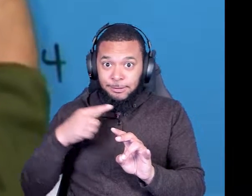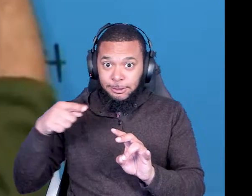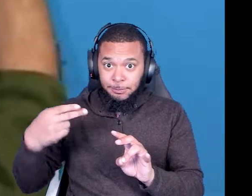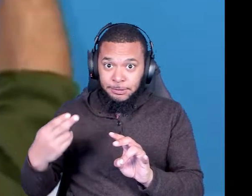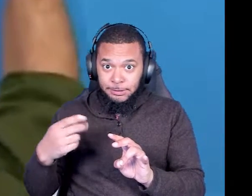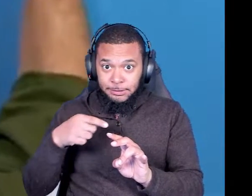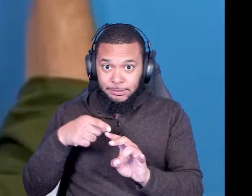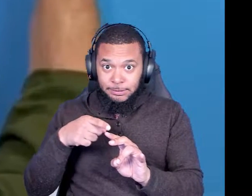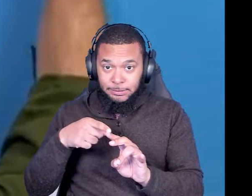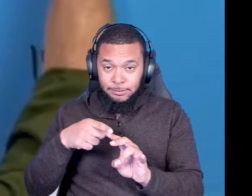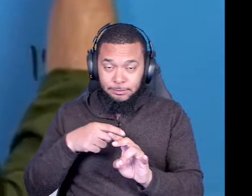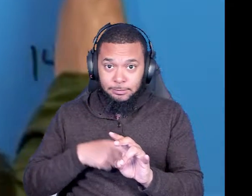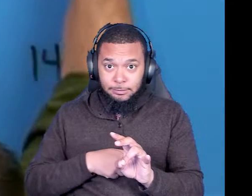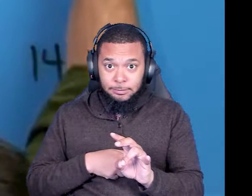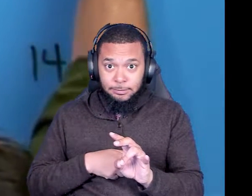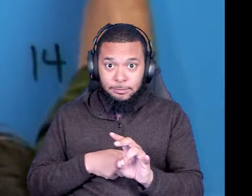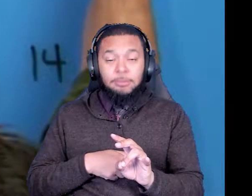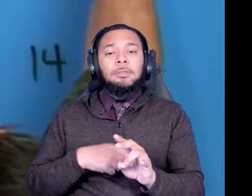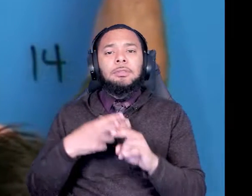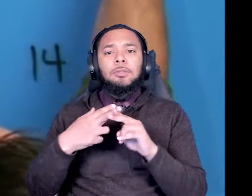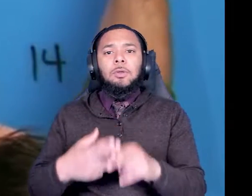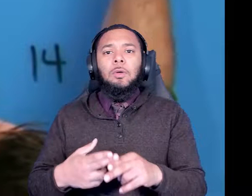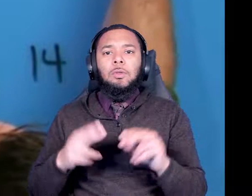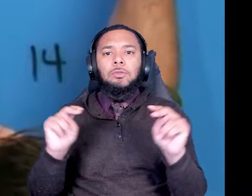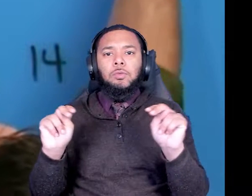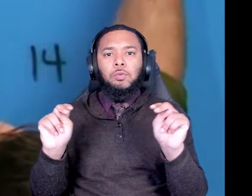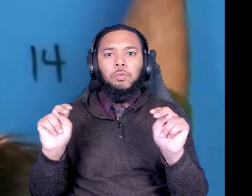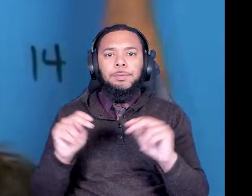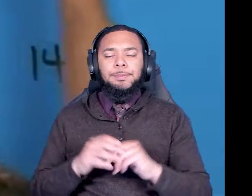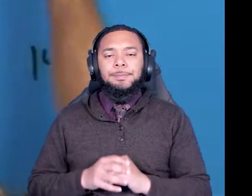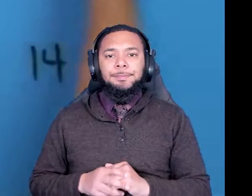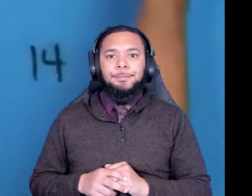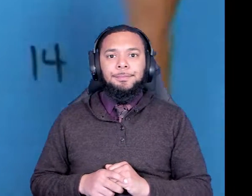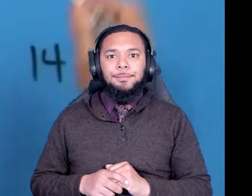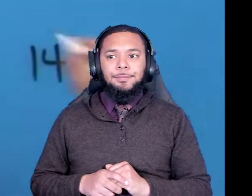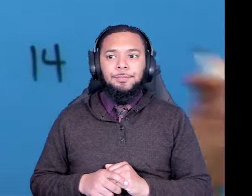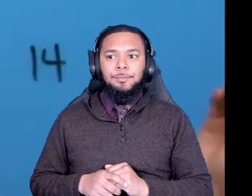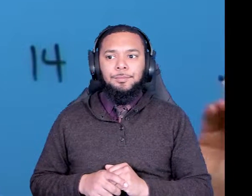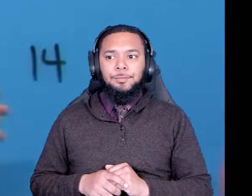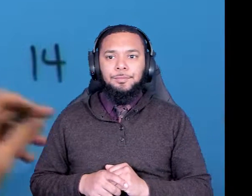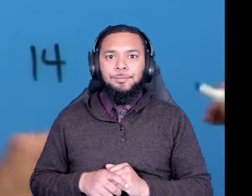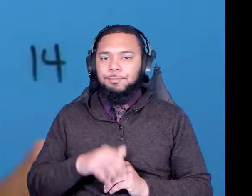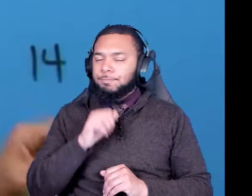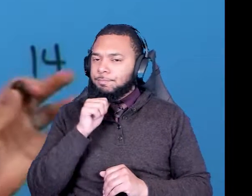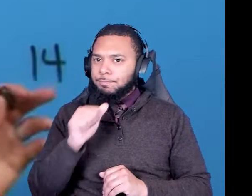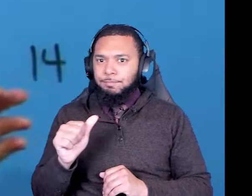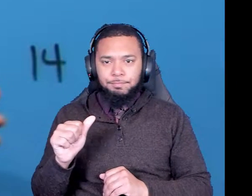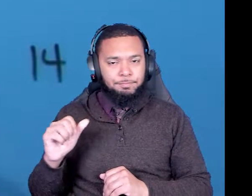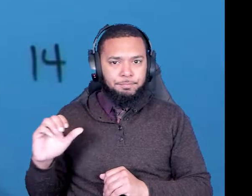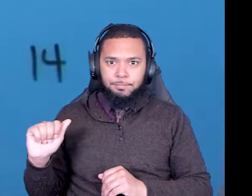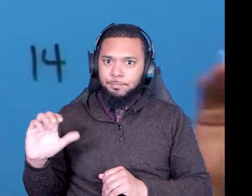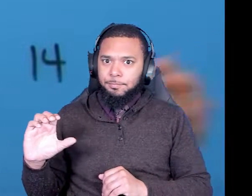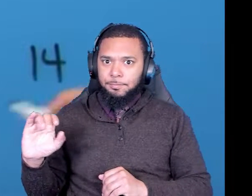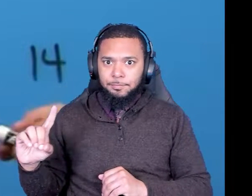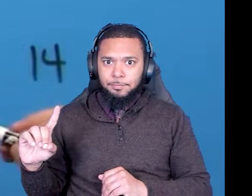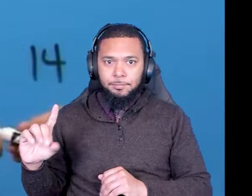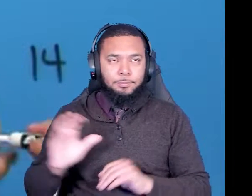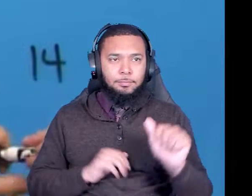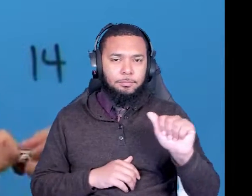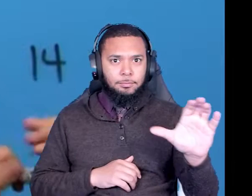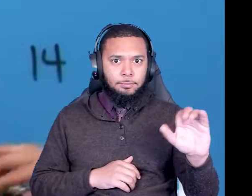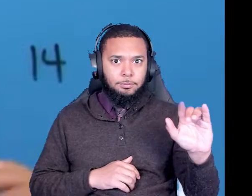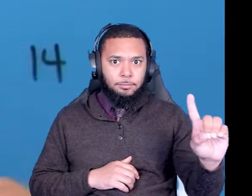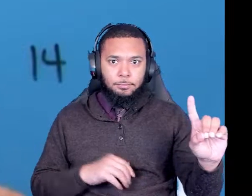of 7 is considered to be neutral, okay? It is neither acidic nor basic.